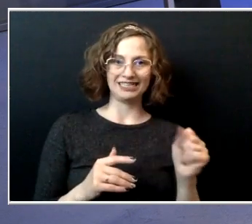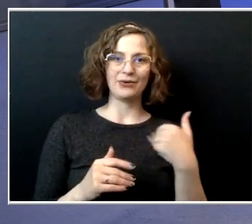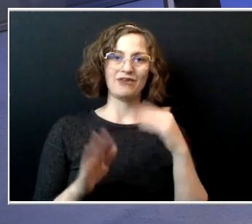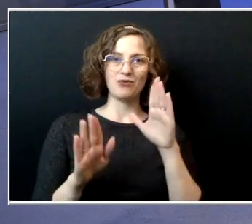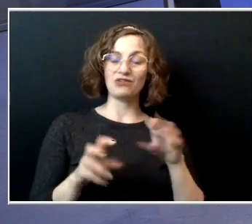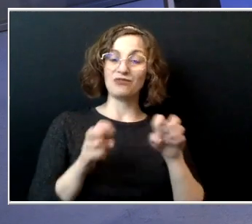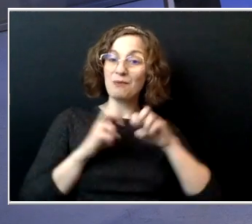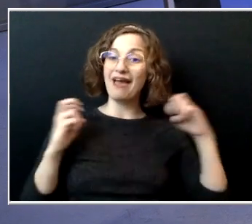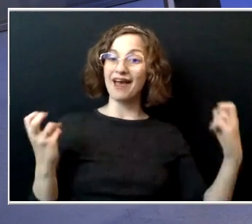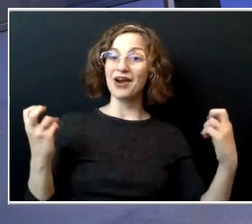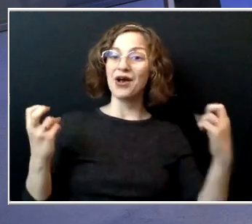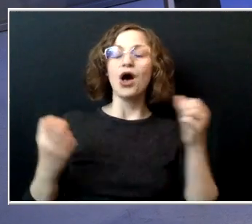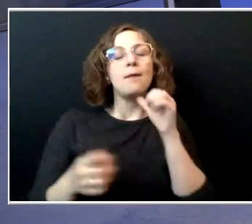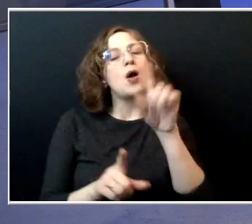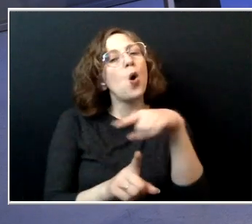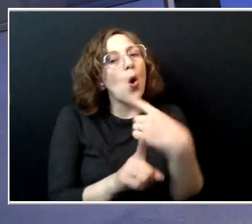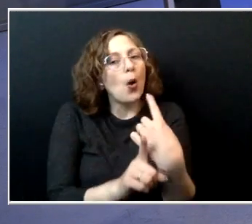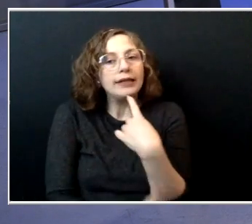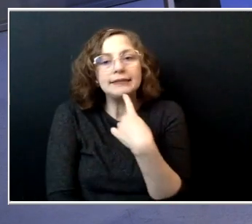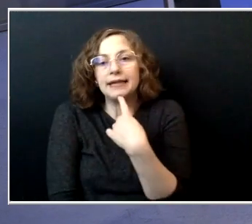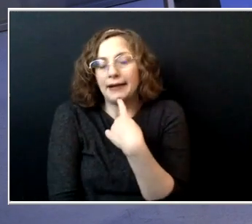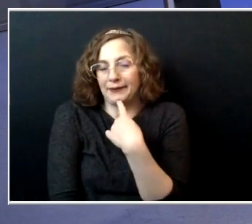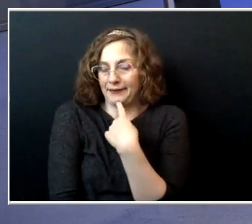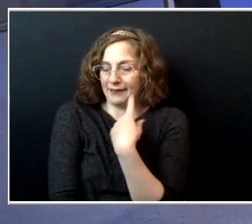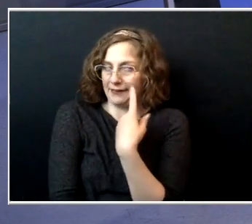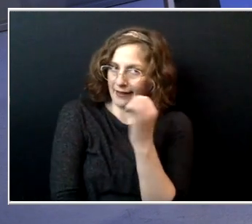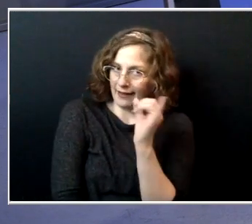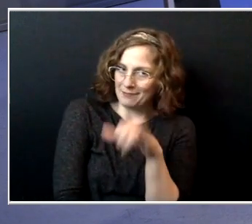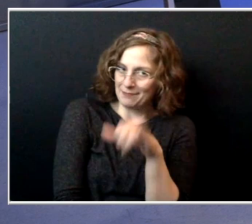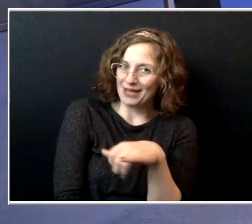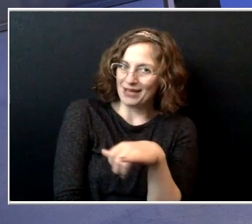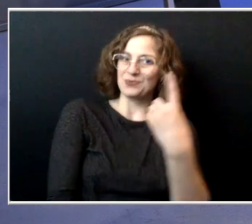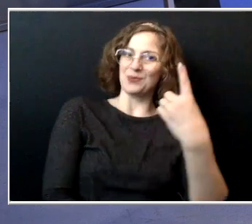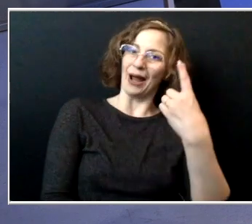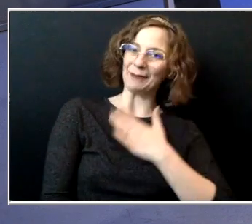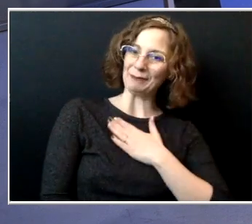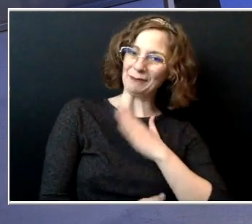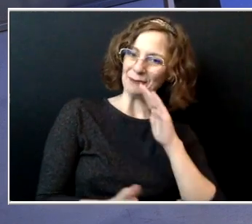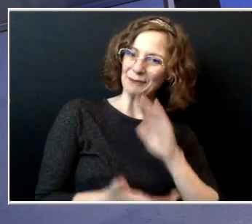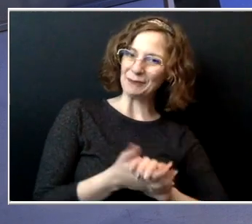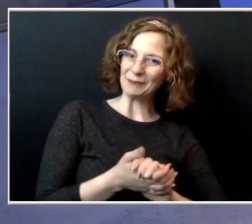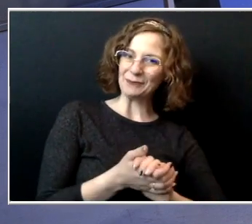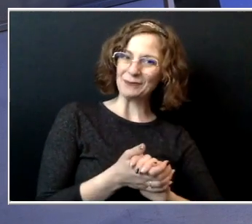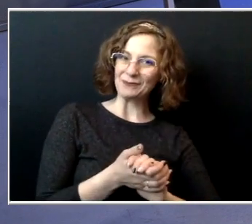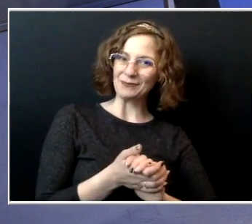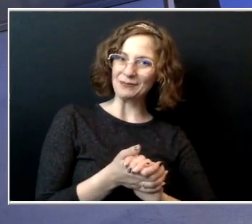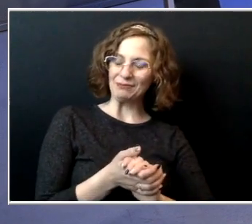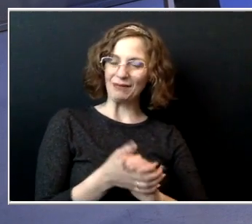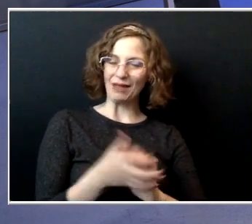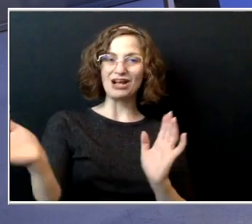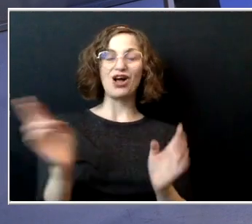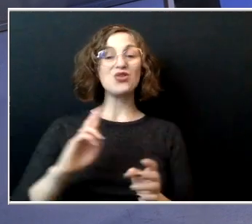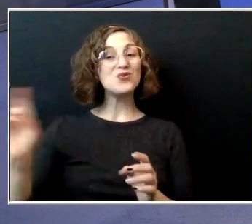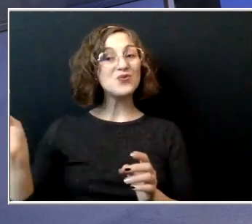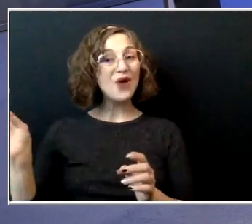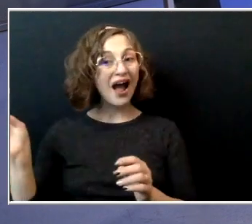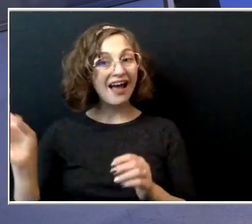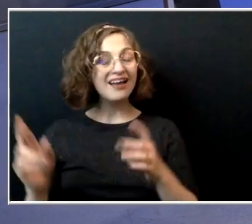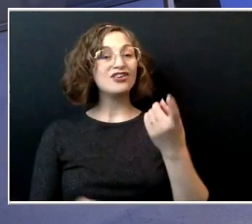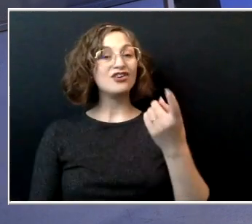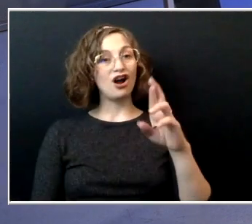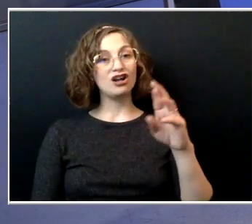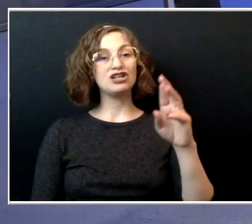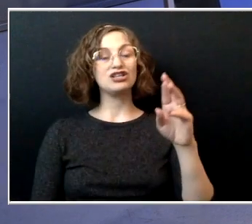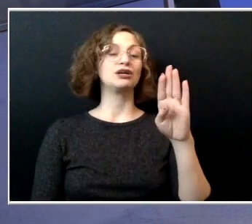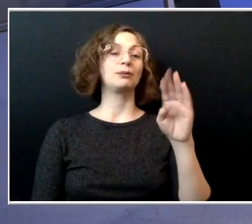I happen to be married to one of them. At the desk and to my far right is Dr. Bob Mosier, a family physician